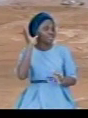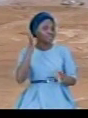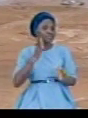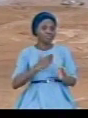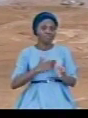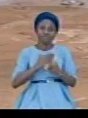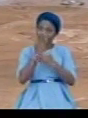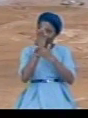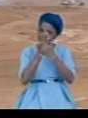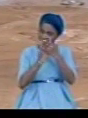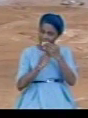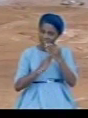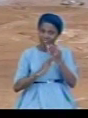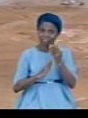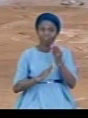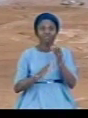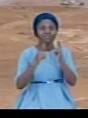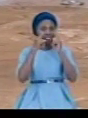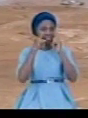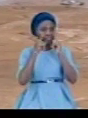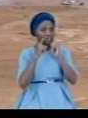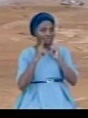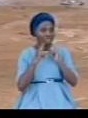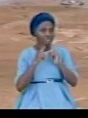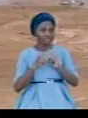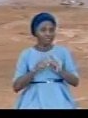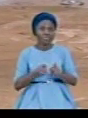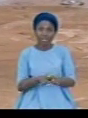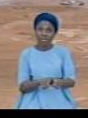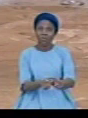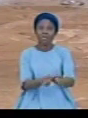cry, while on others thou art